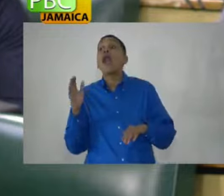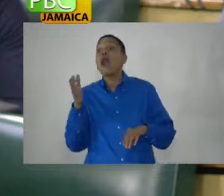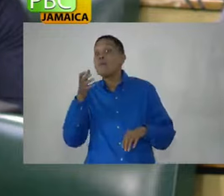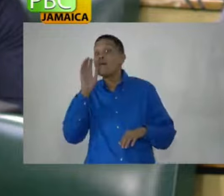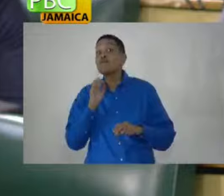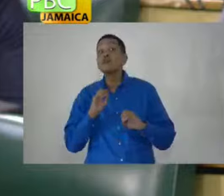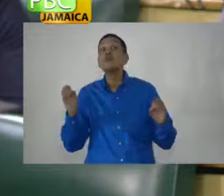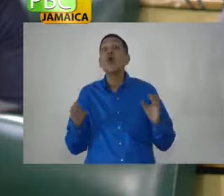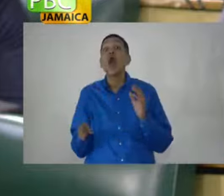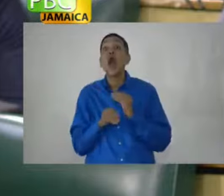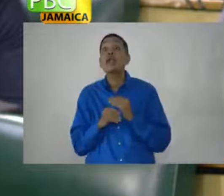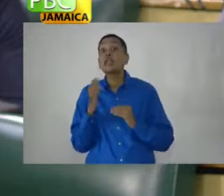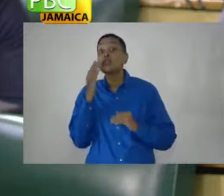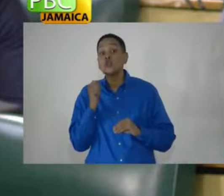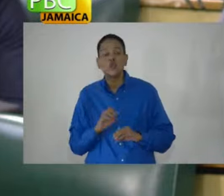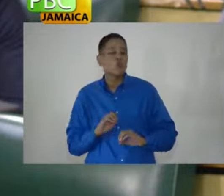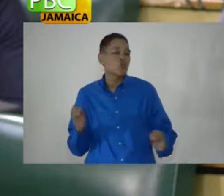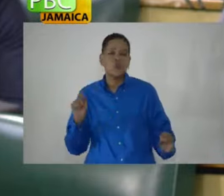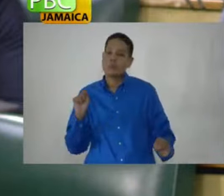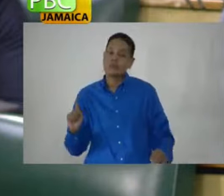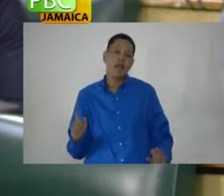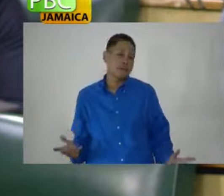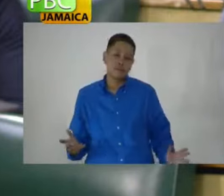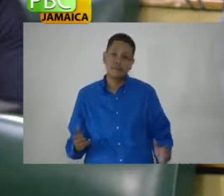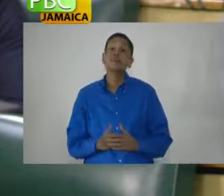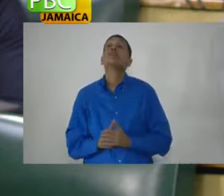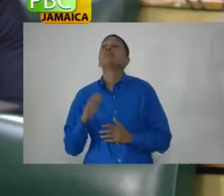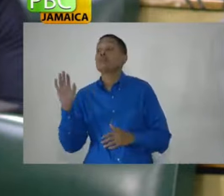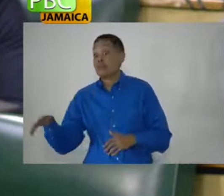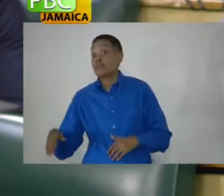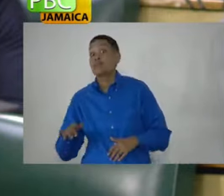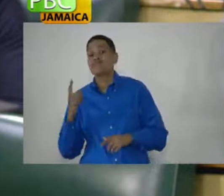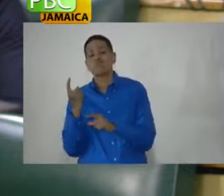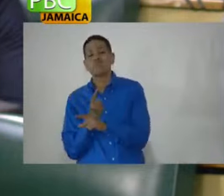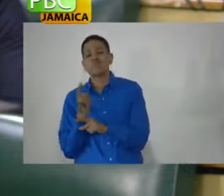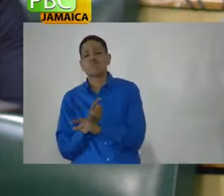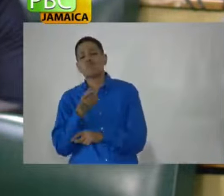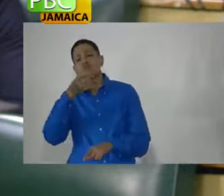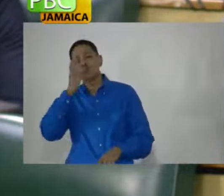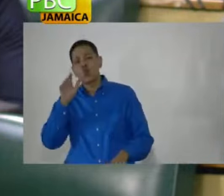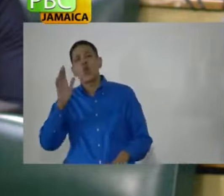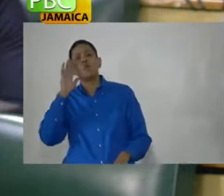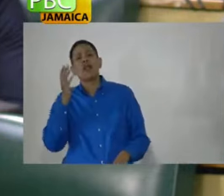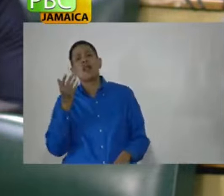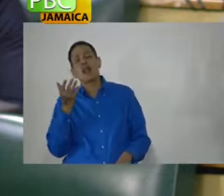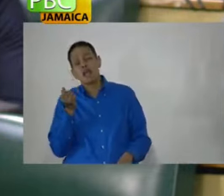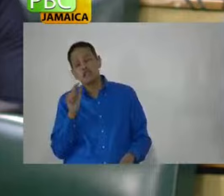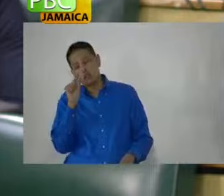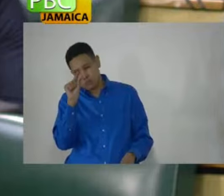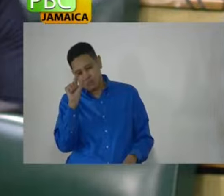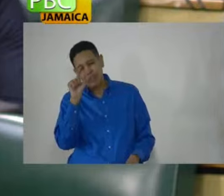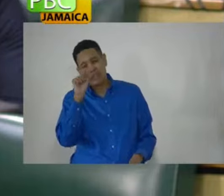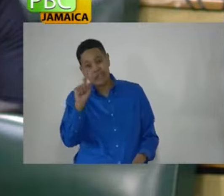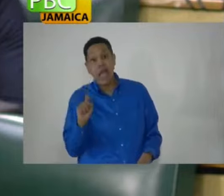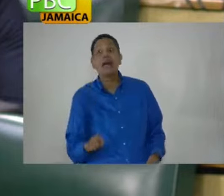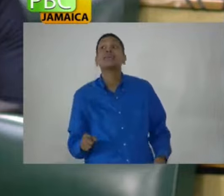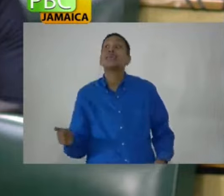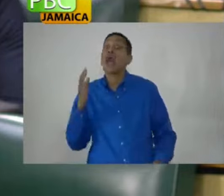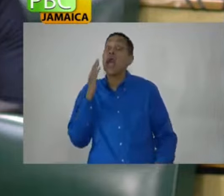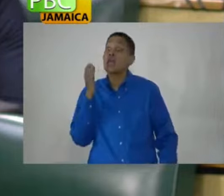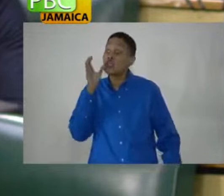will attract no SCT. A beverage with modest added sugar will attract a modest SCT.